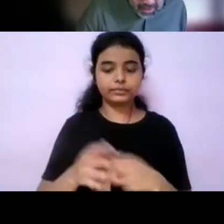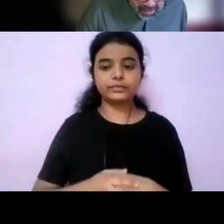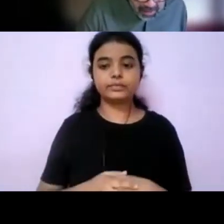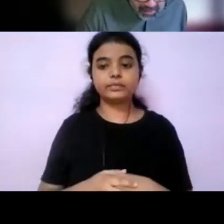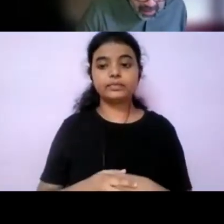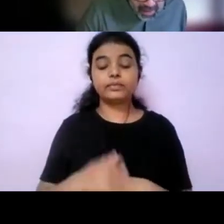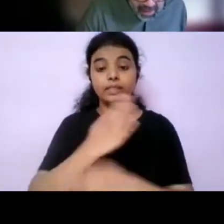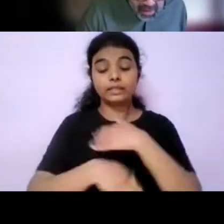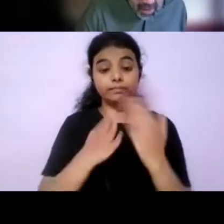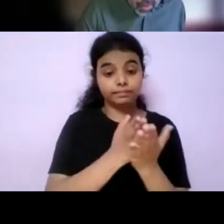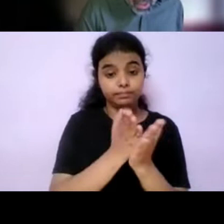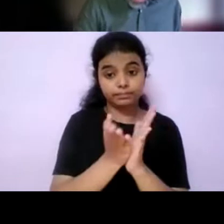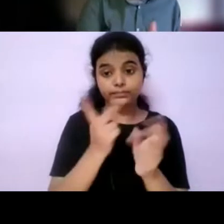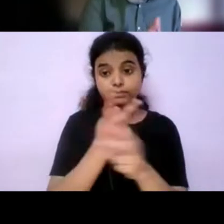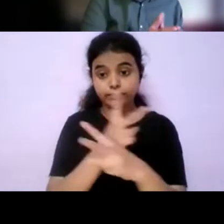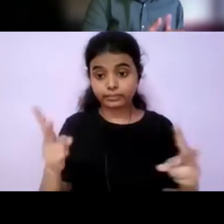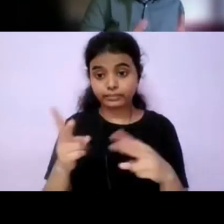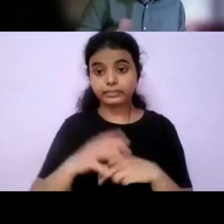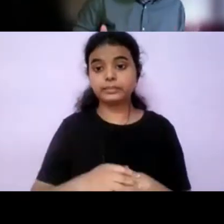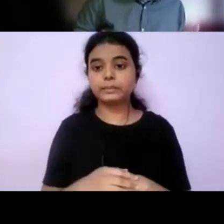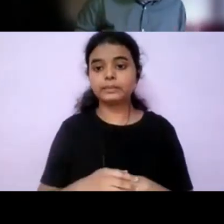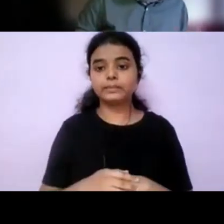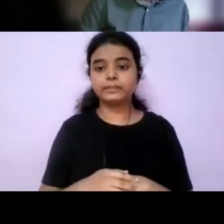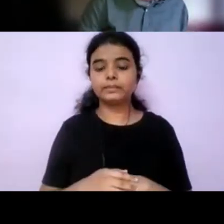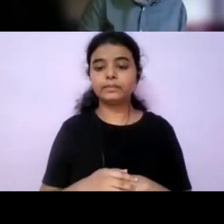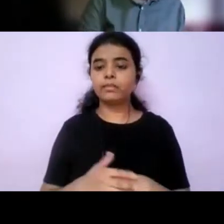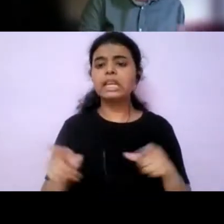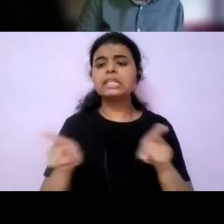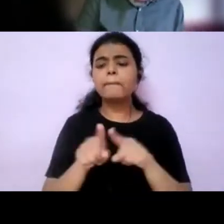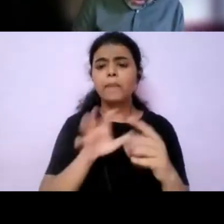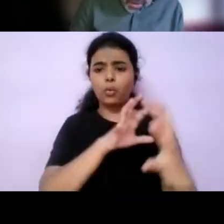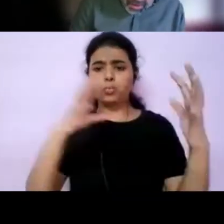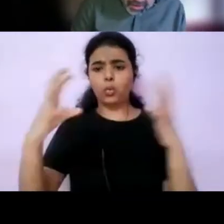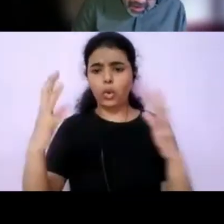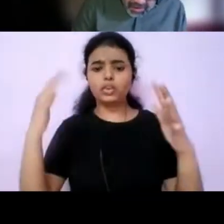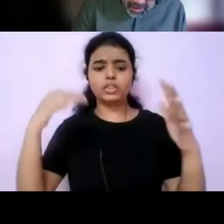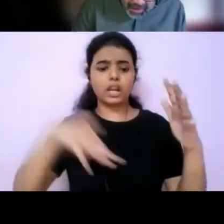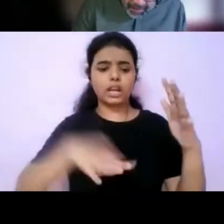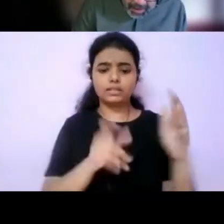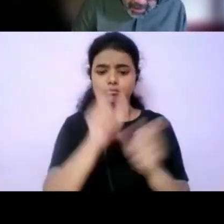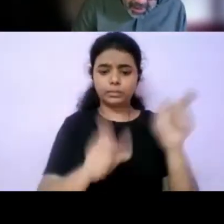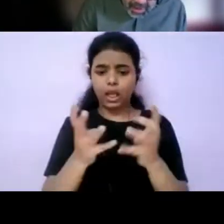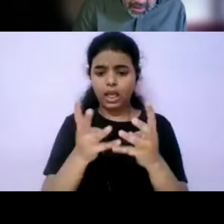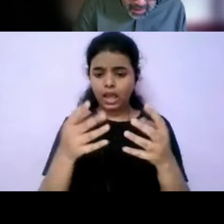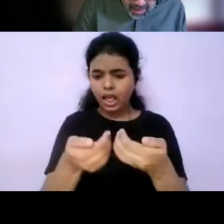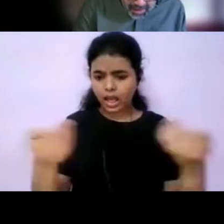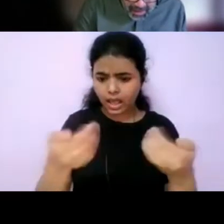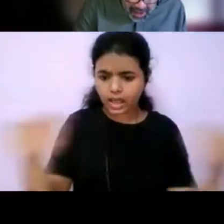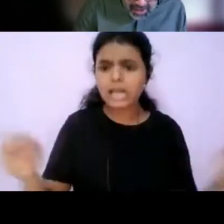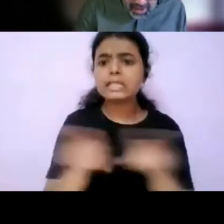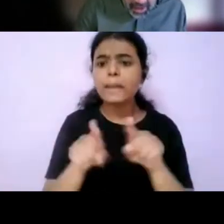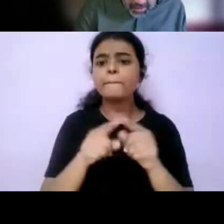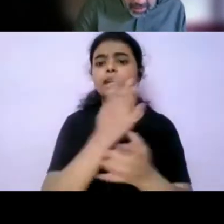at disability. And while there are things that differentiate what we call disability studies, there are, I think,